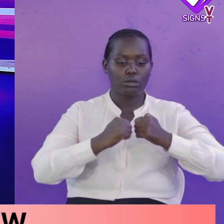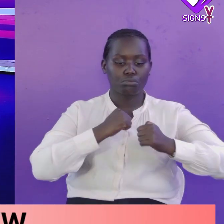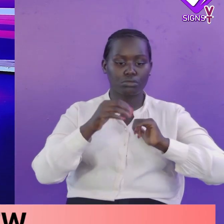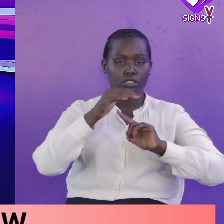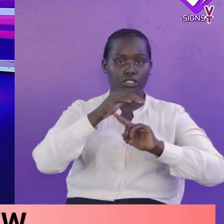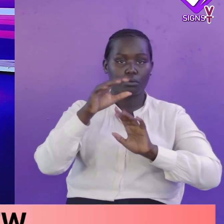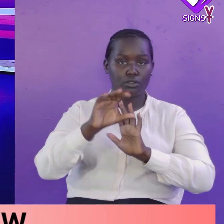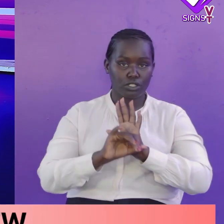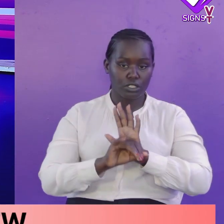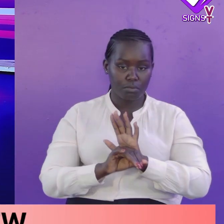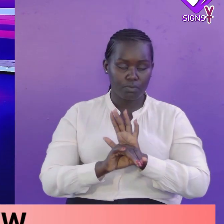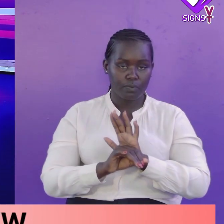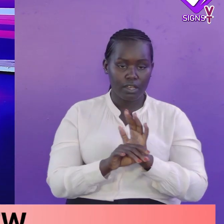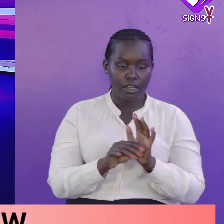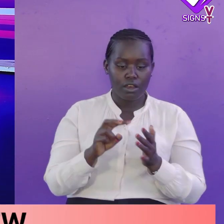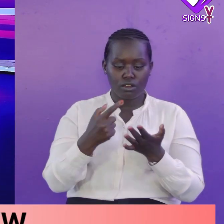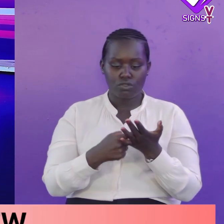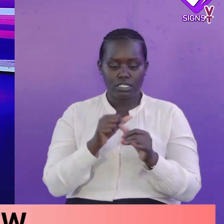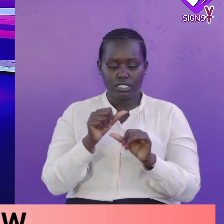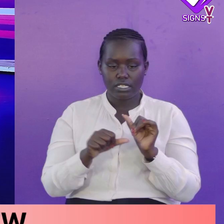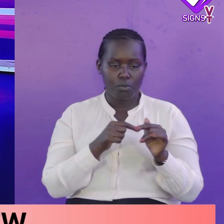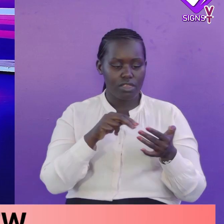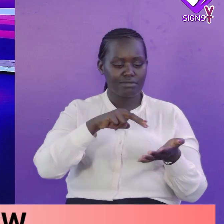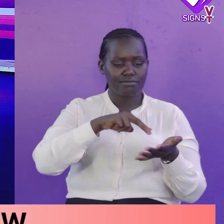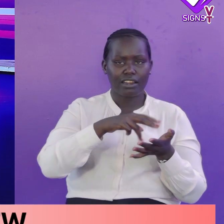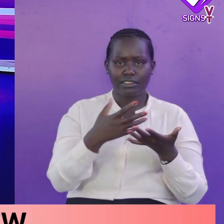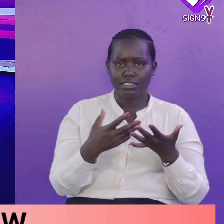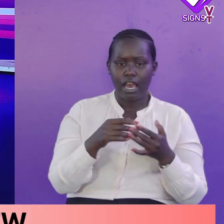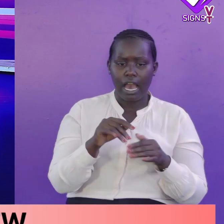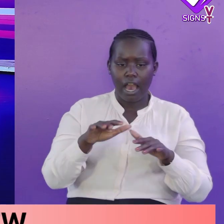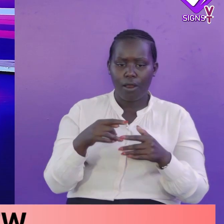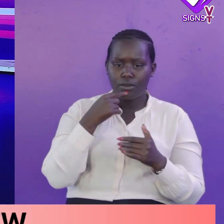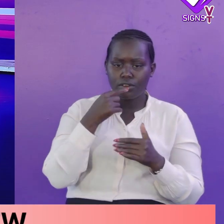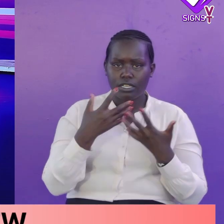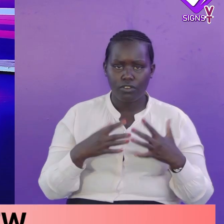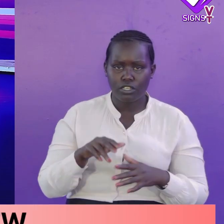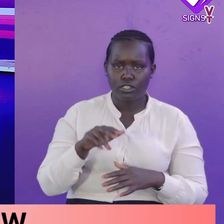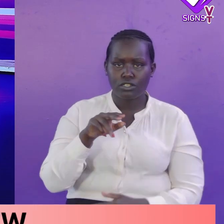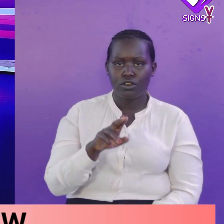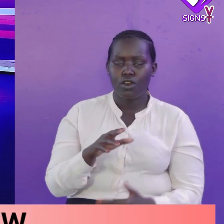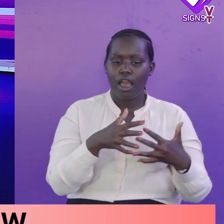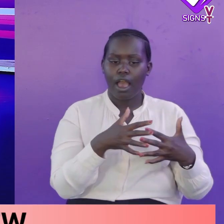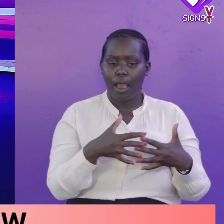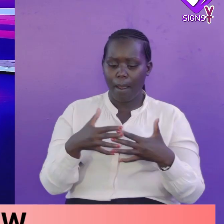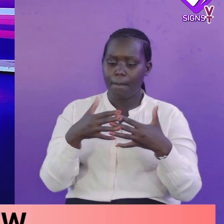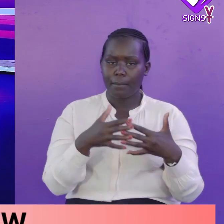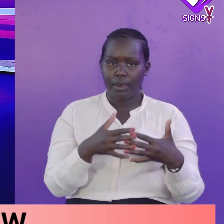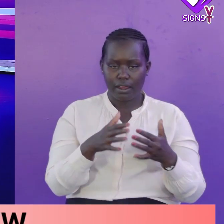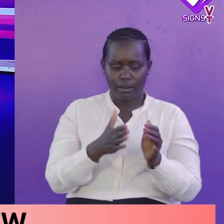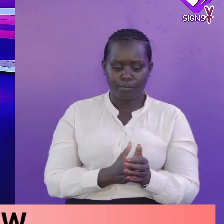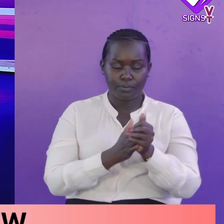Championship, just to look at the standings. As you said, United States of America are